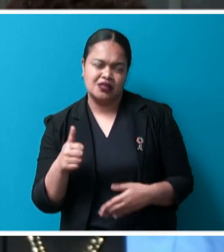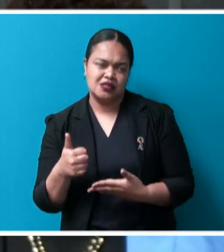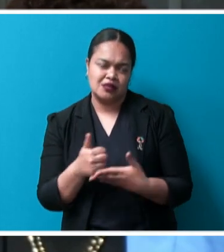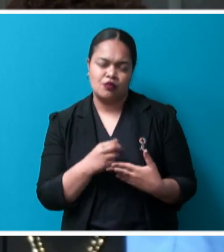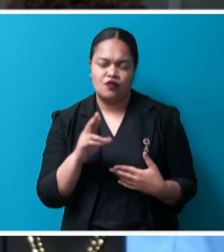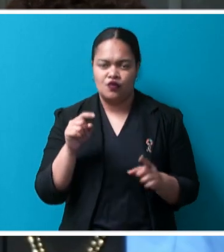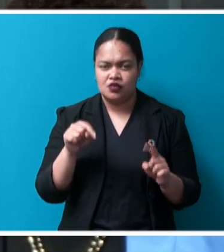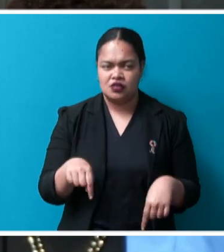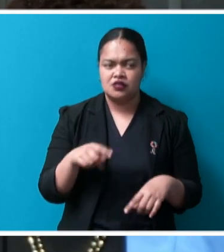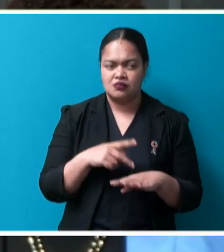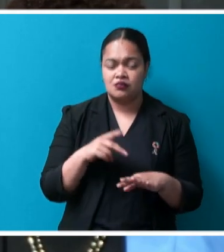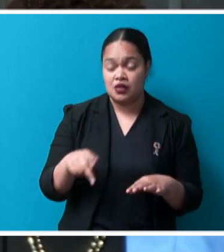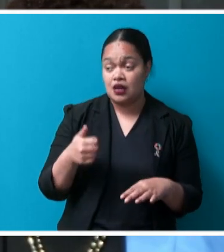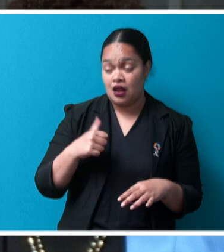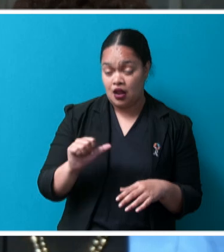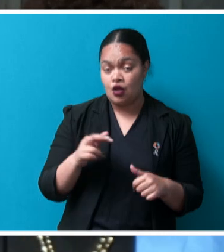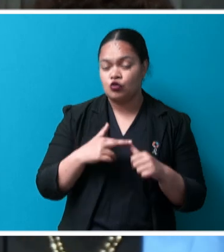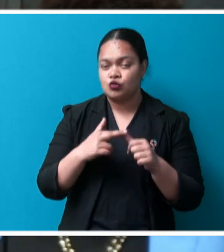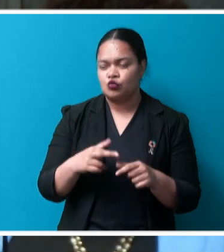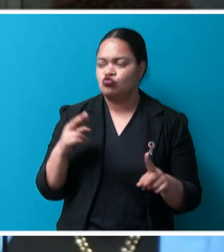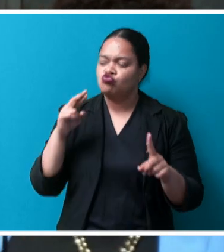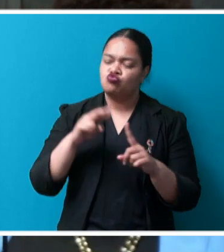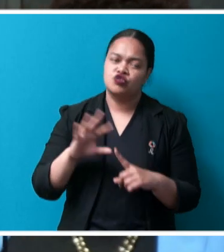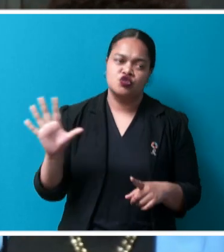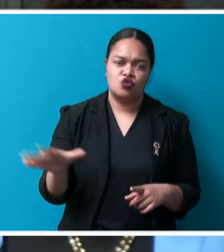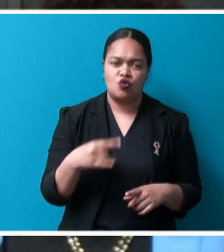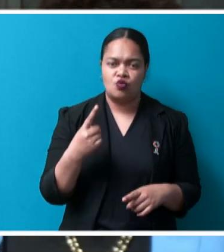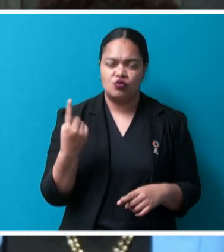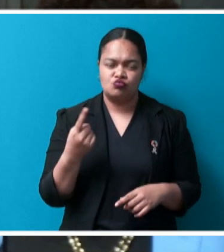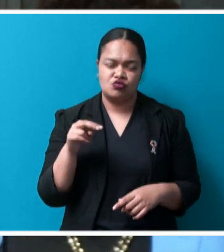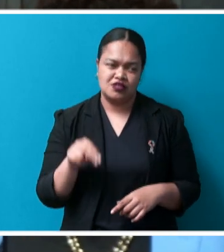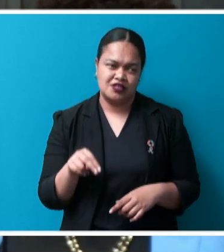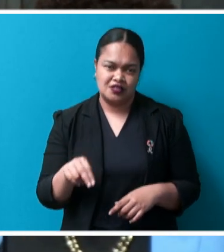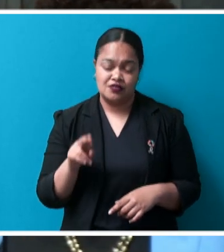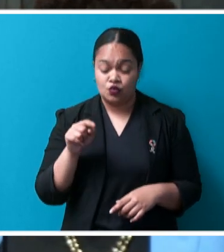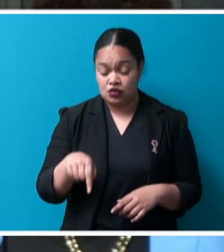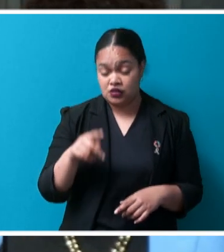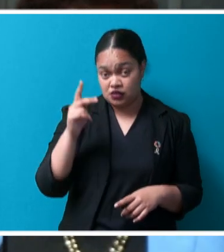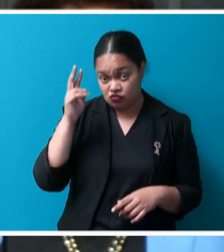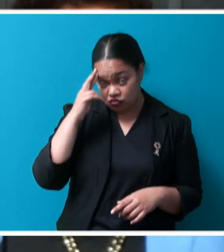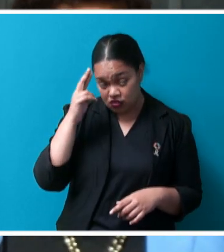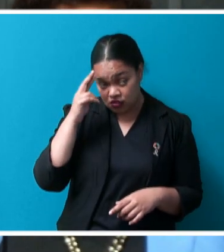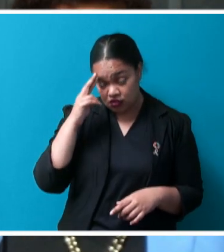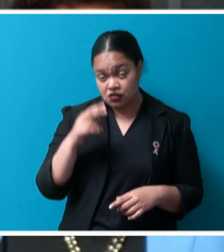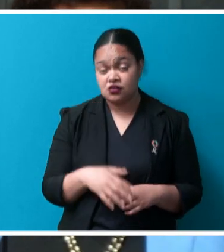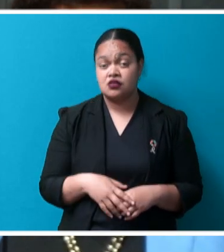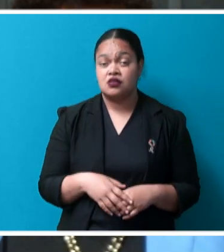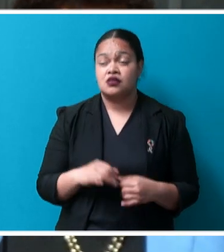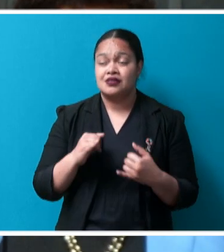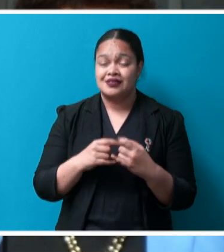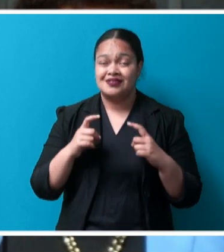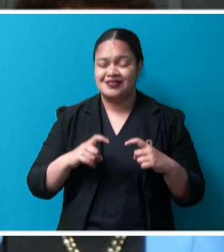House, that allow the response to reach everyone in need. For these reasons, a sustained reduction in new